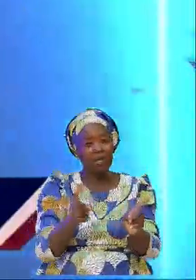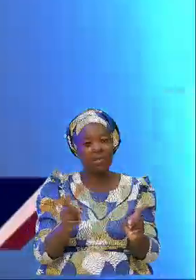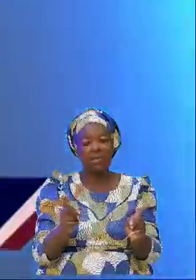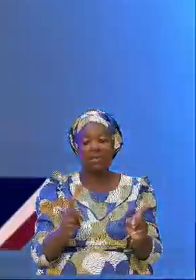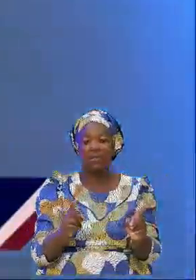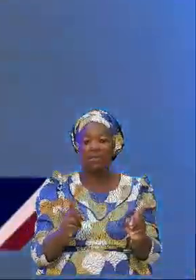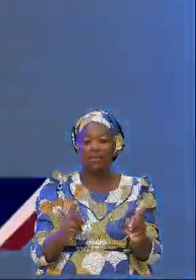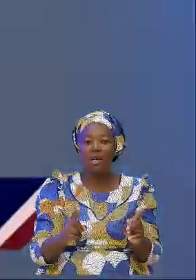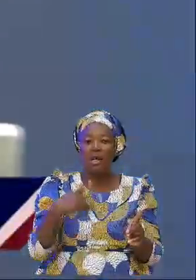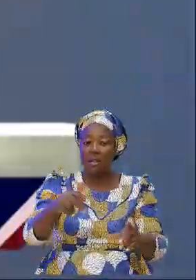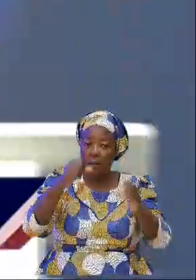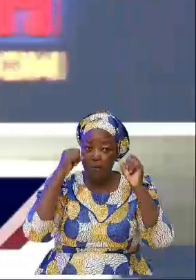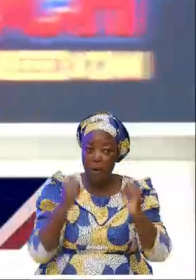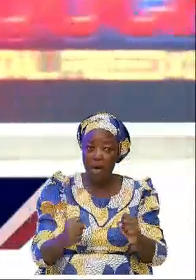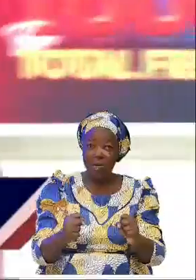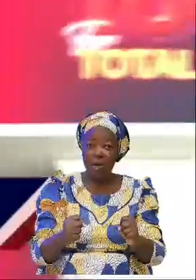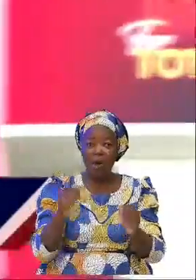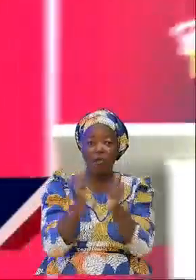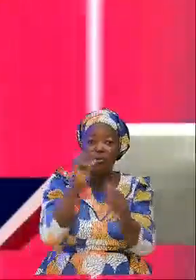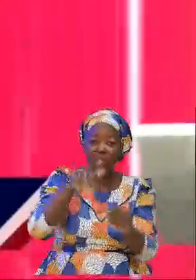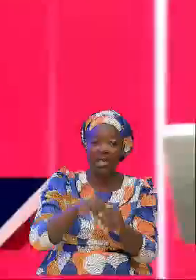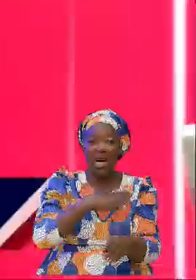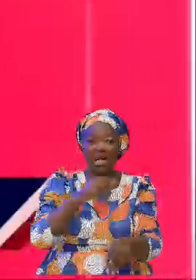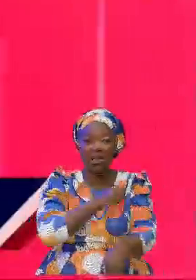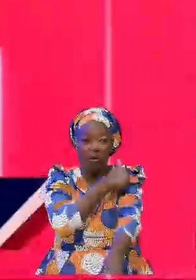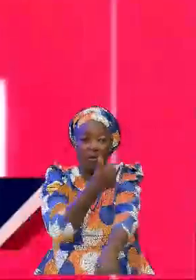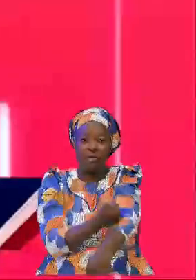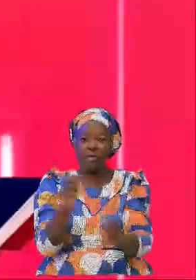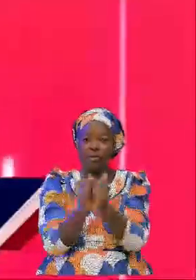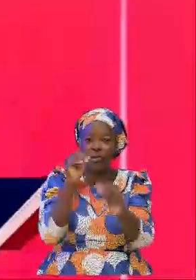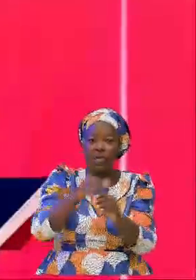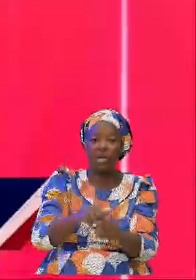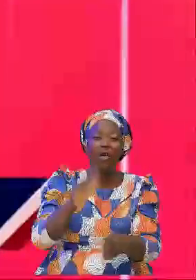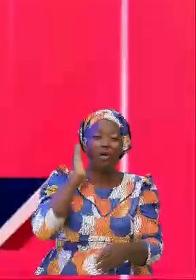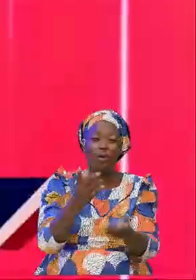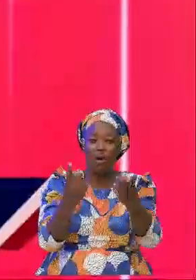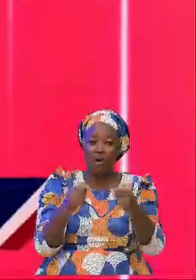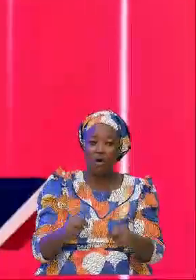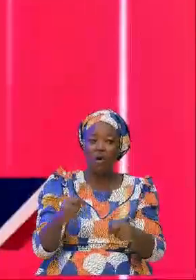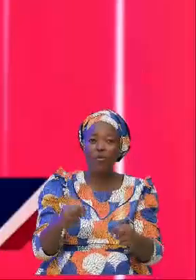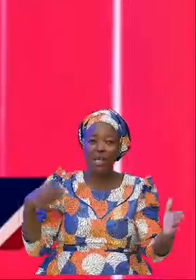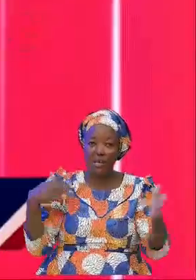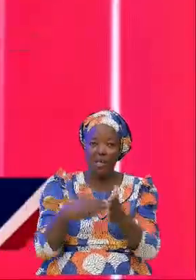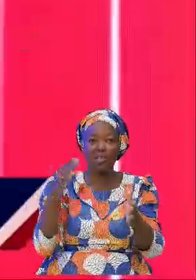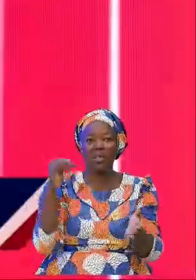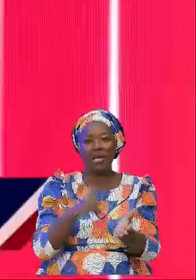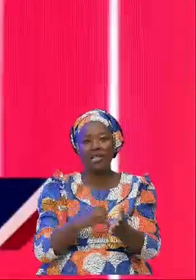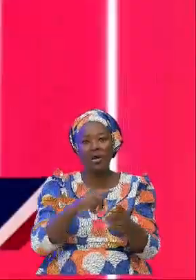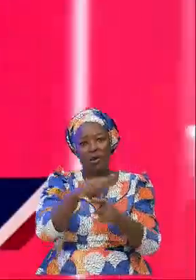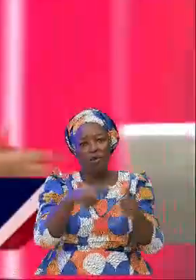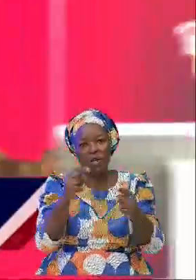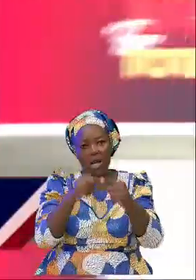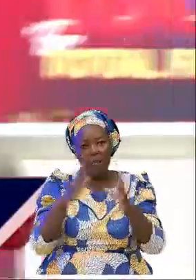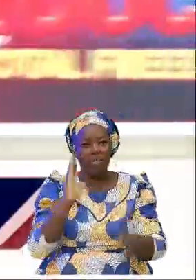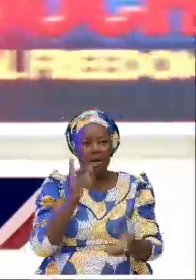do may want to come into your life again, but the power within and the authority